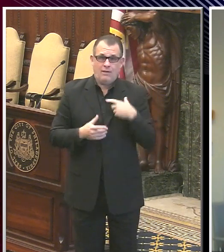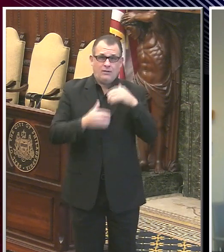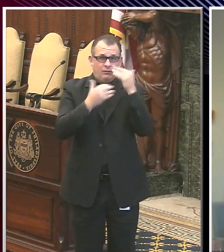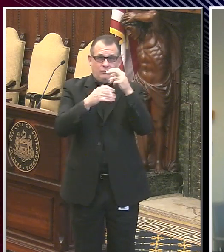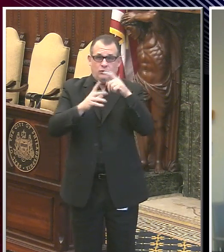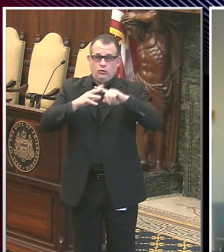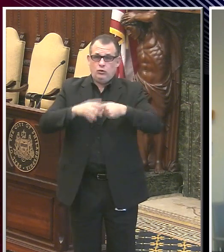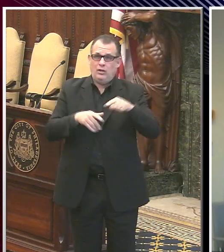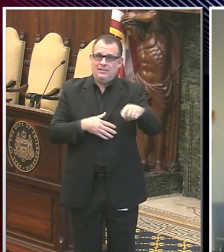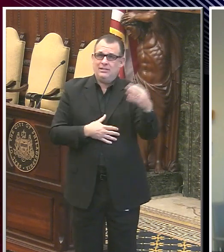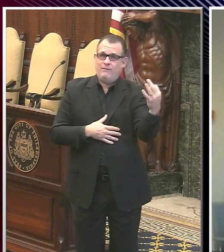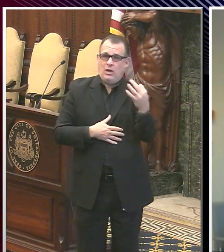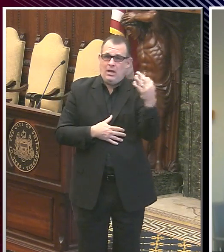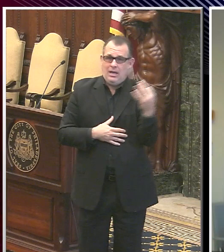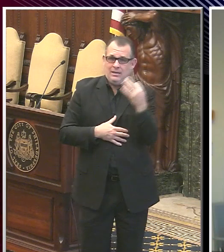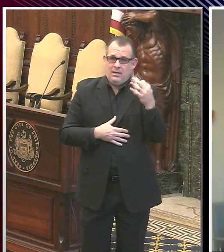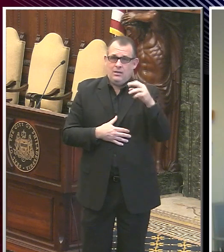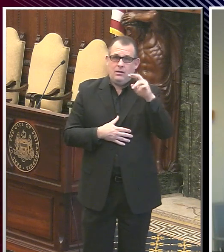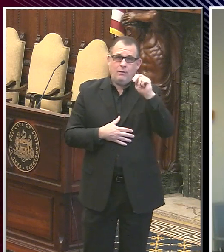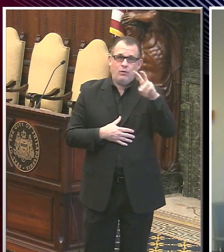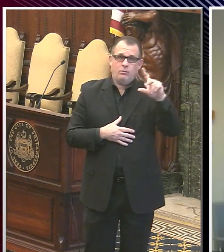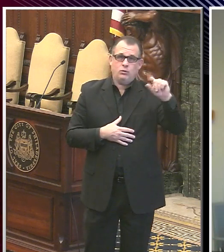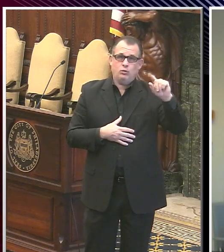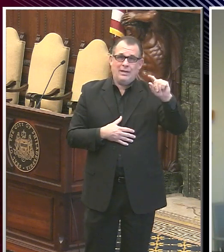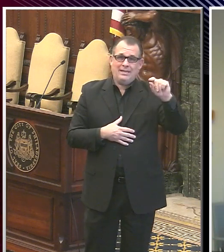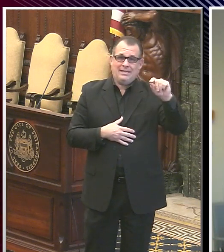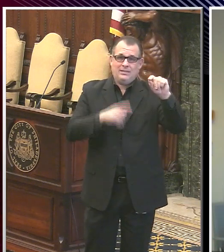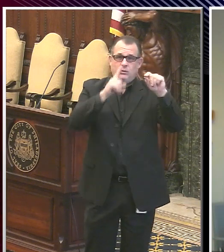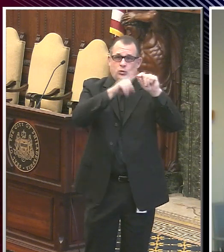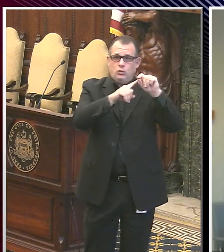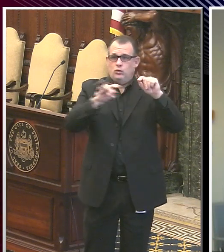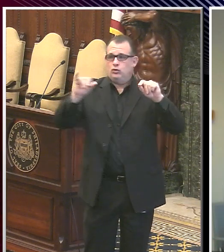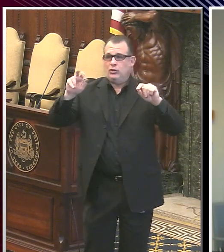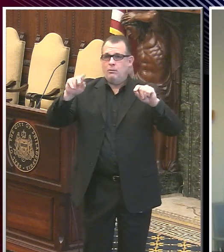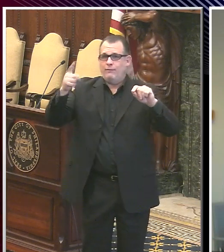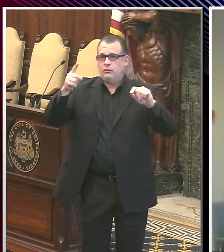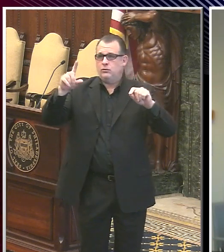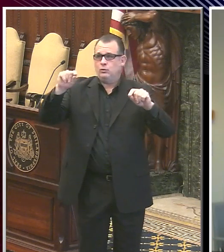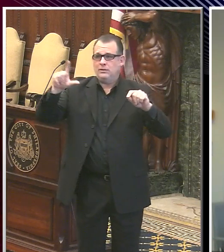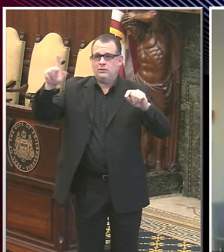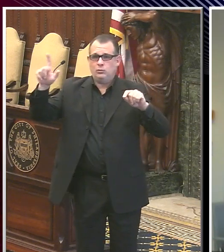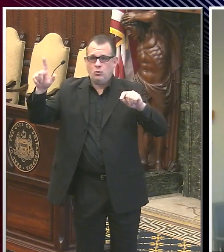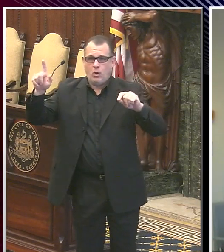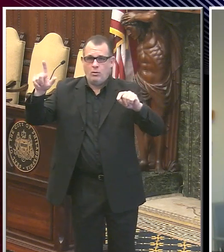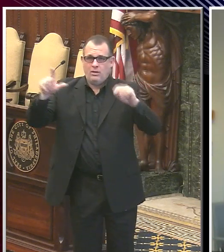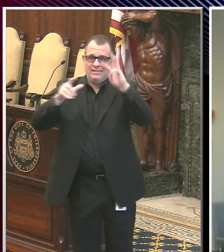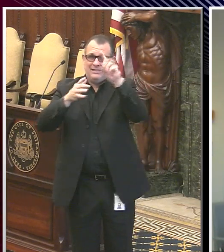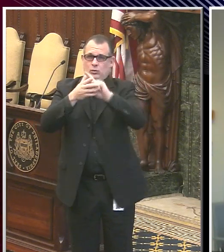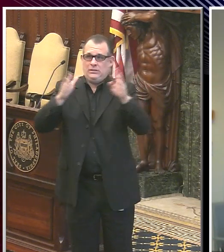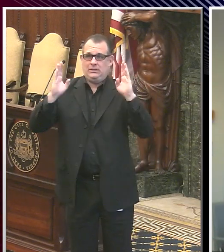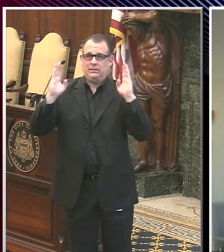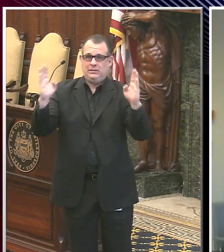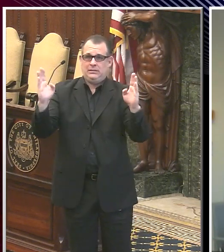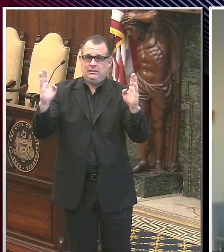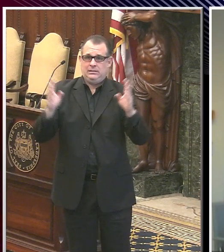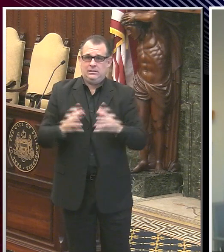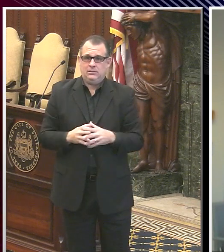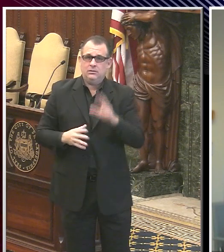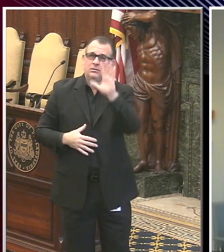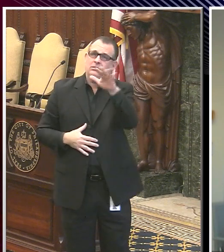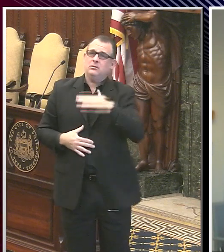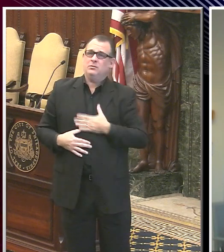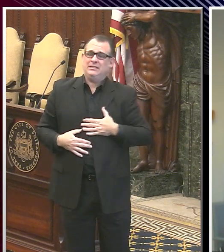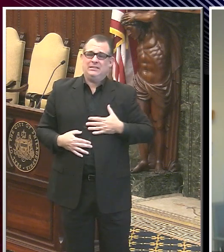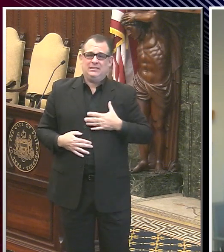this Friday, November 20th, through January 1st, 2021, 6 weeks. But I want to strongly encourage everyone